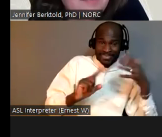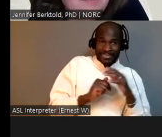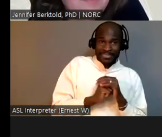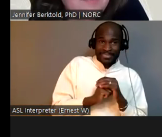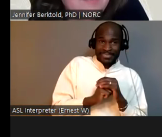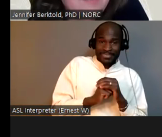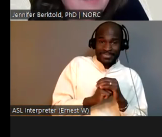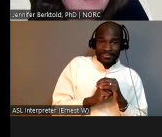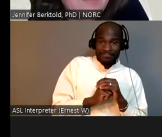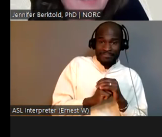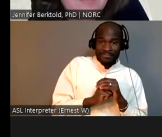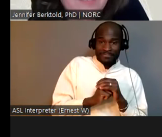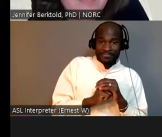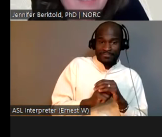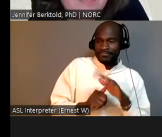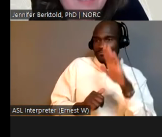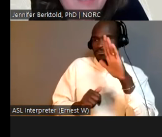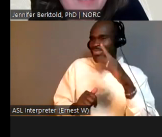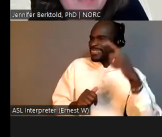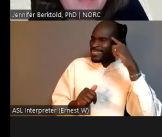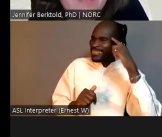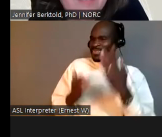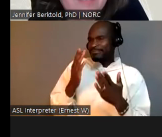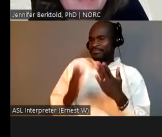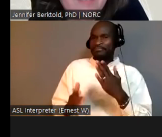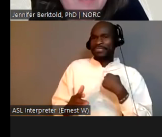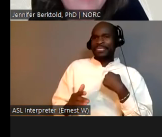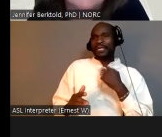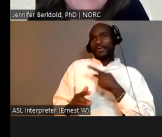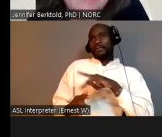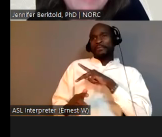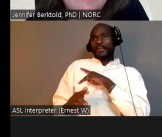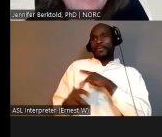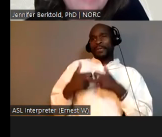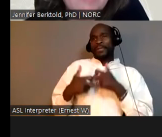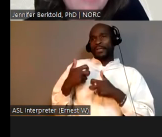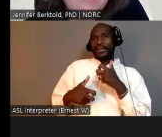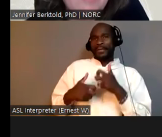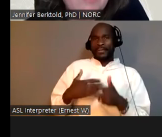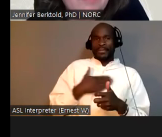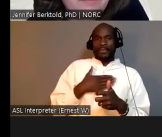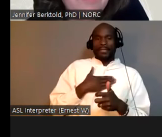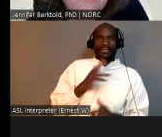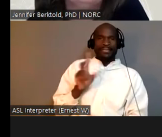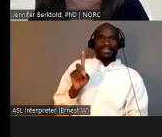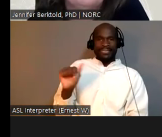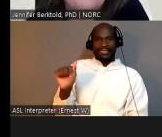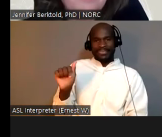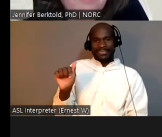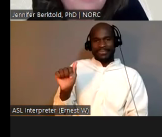I think it's just a personal problem because of my disability.